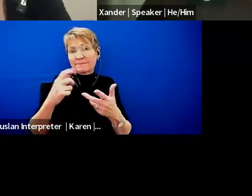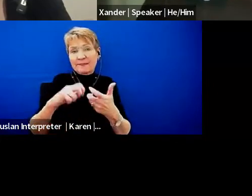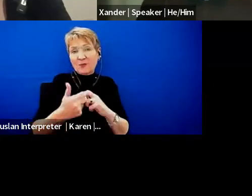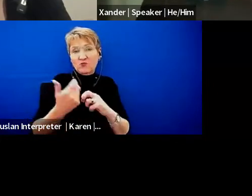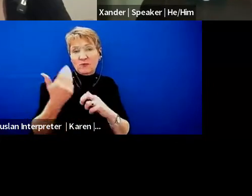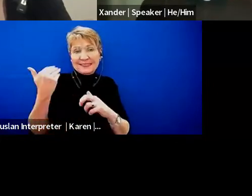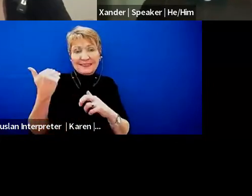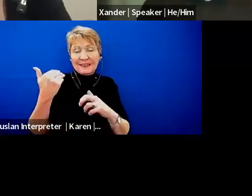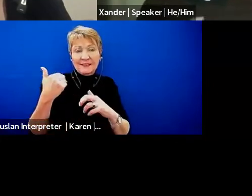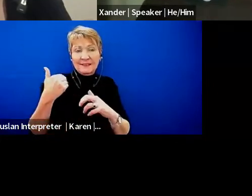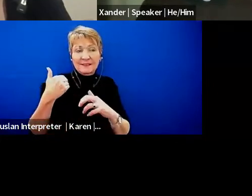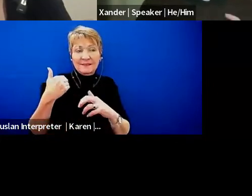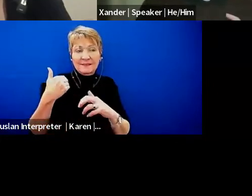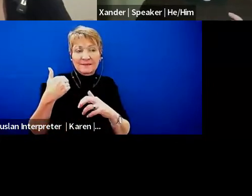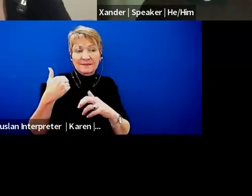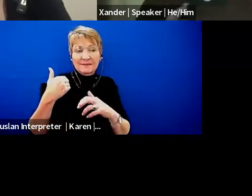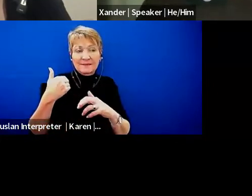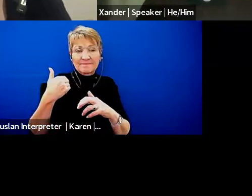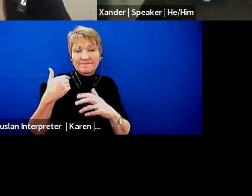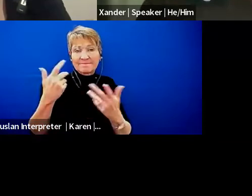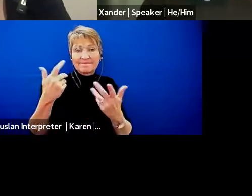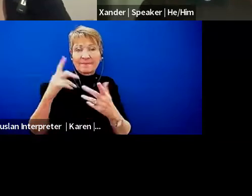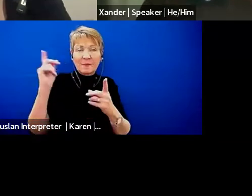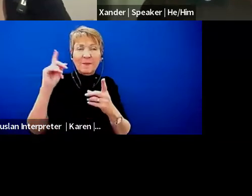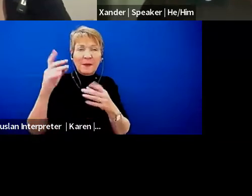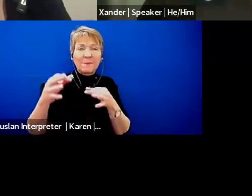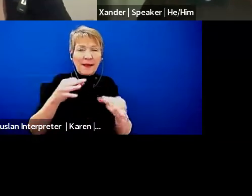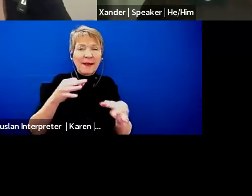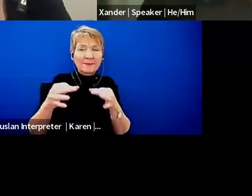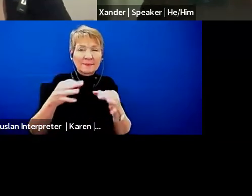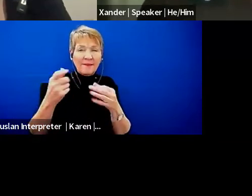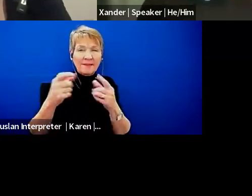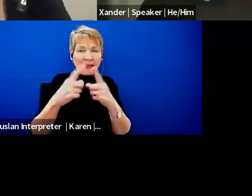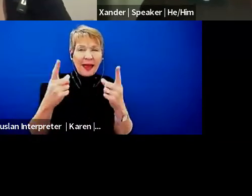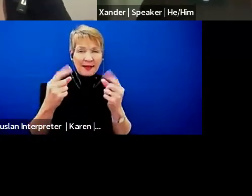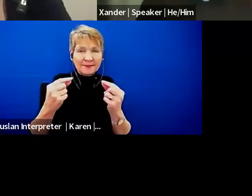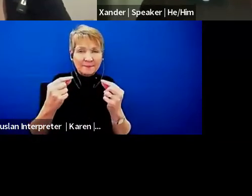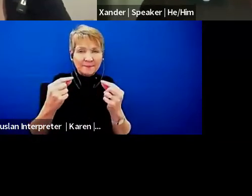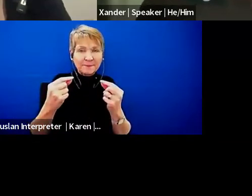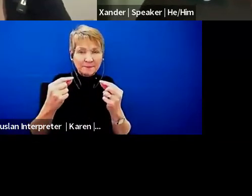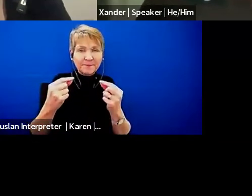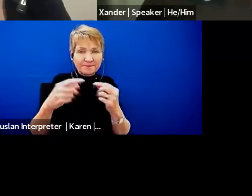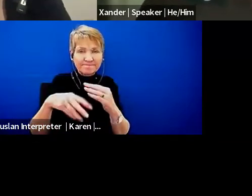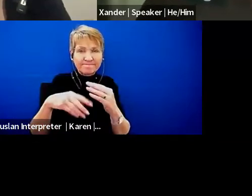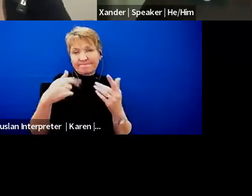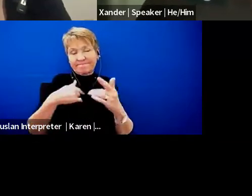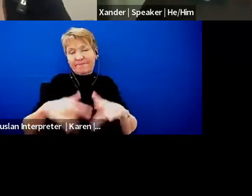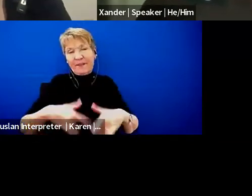access to it currently, but we're making plans of like having cards for when I do feel like that.